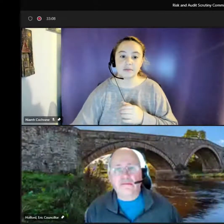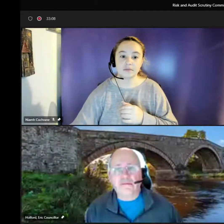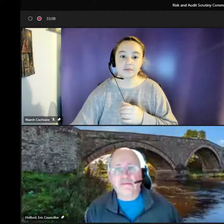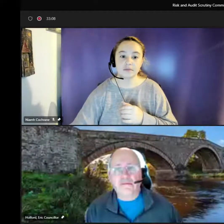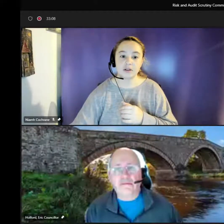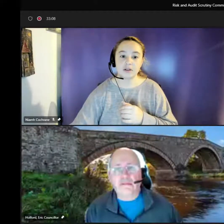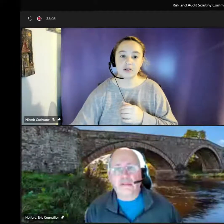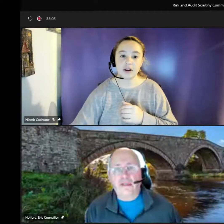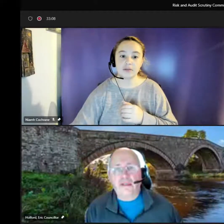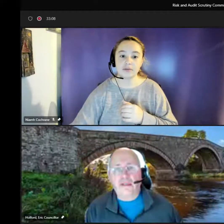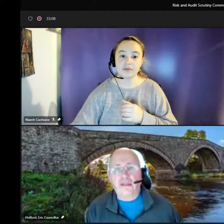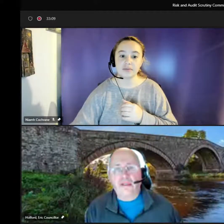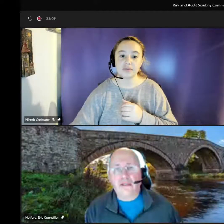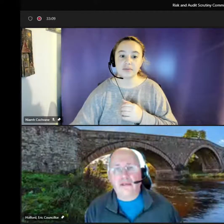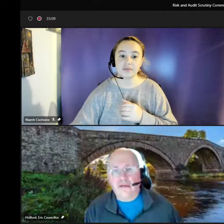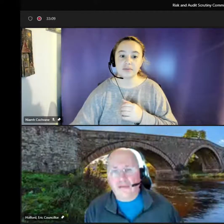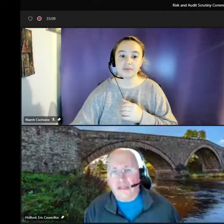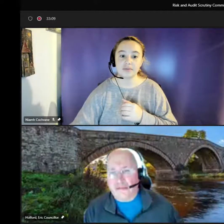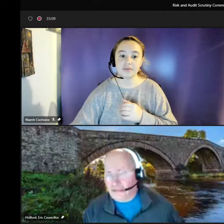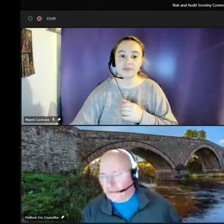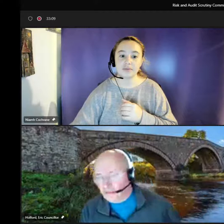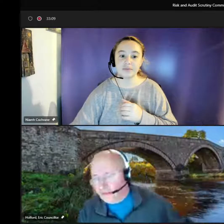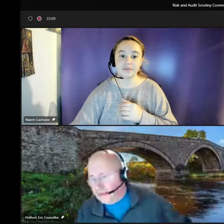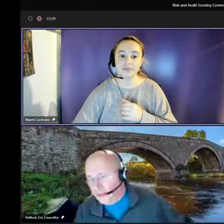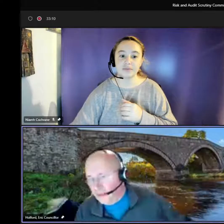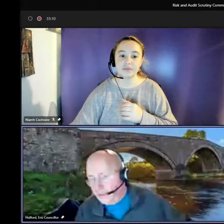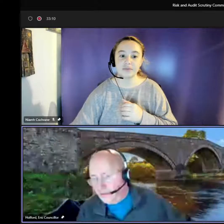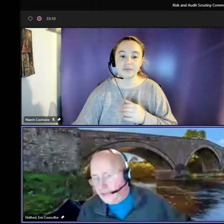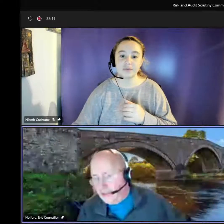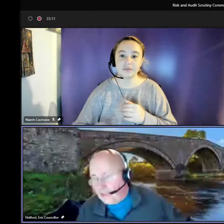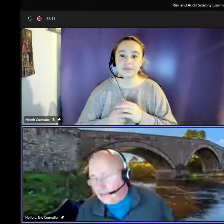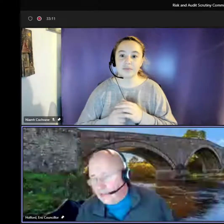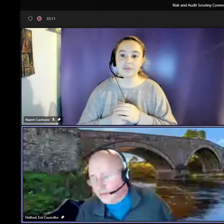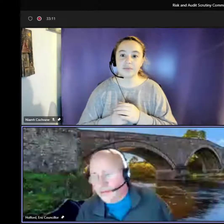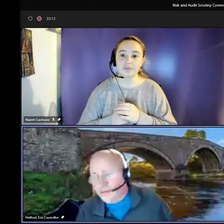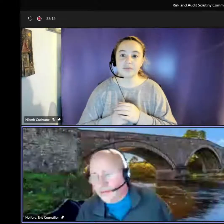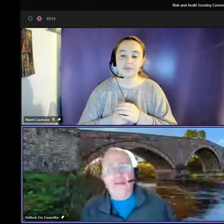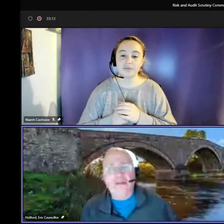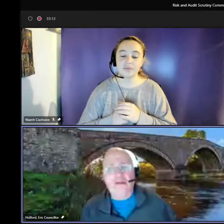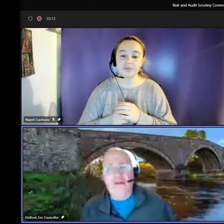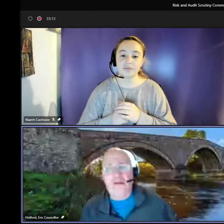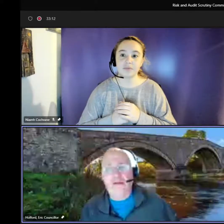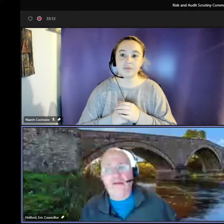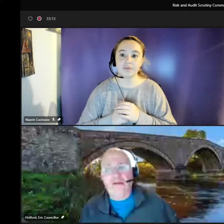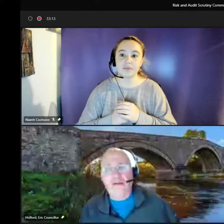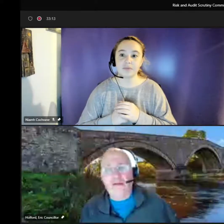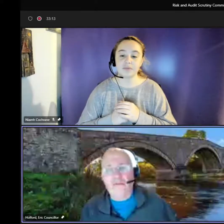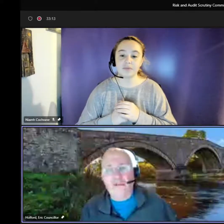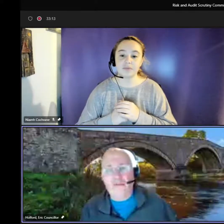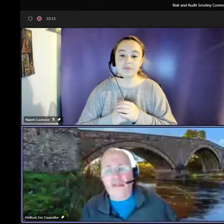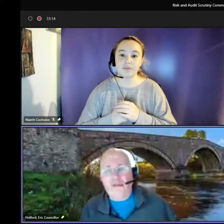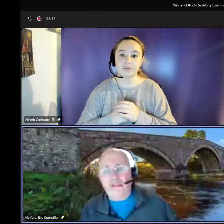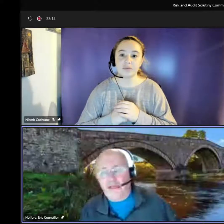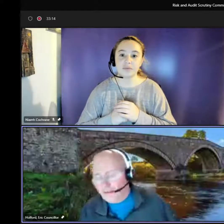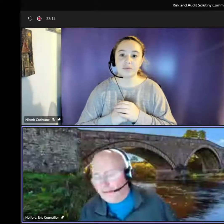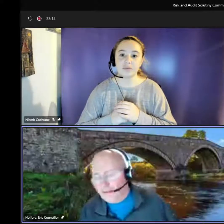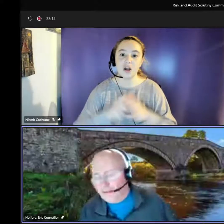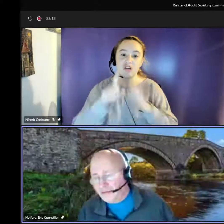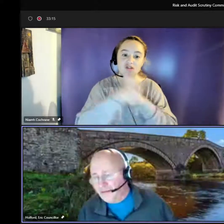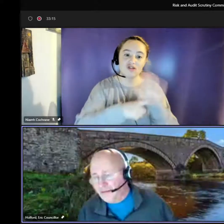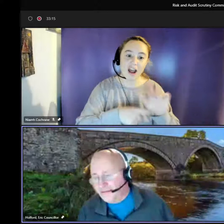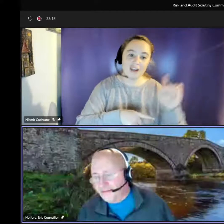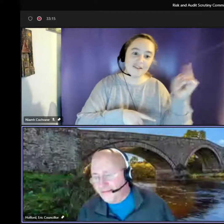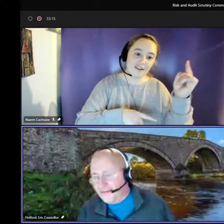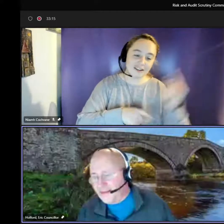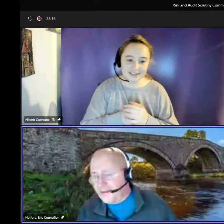I can second. Thanks, Jared. Oh, wait, okay. Oh, you were there,